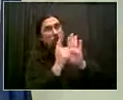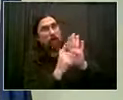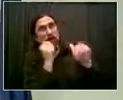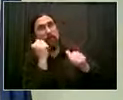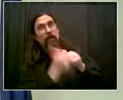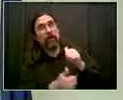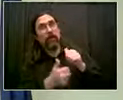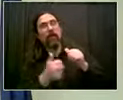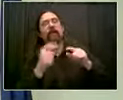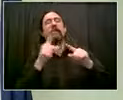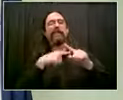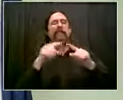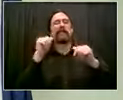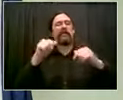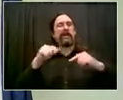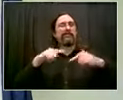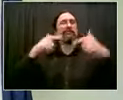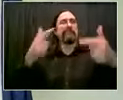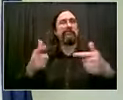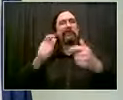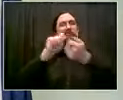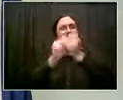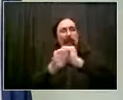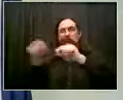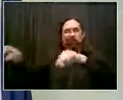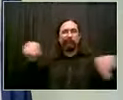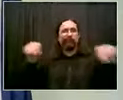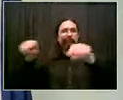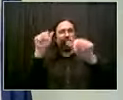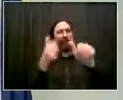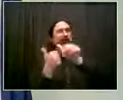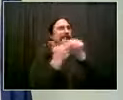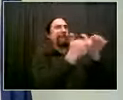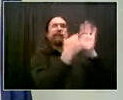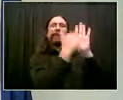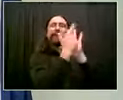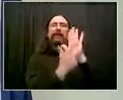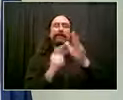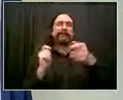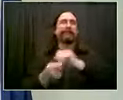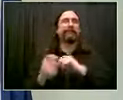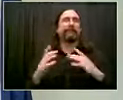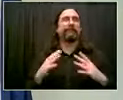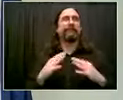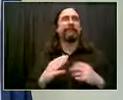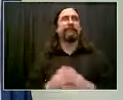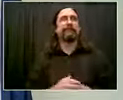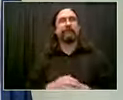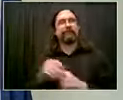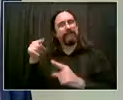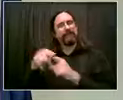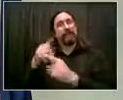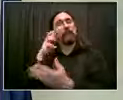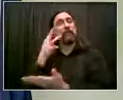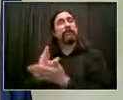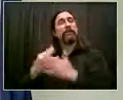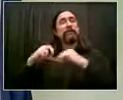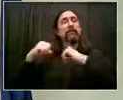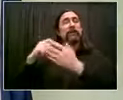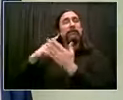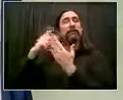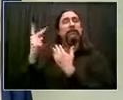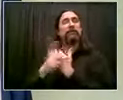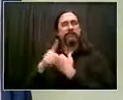that we'll be able to do that. These are courageous people, and they deserve to be protected. And as New Yorkers and Bronxites, I know